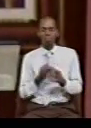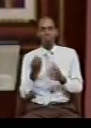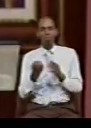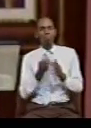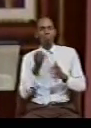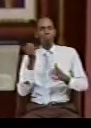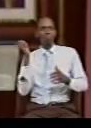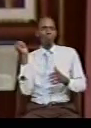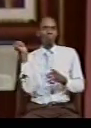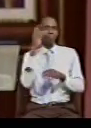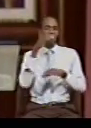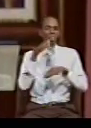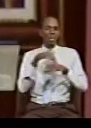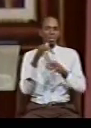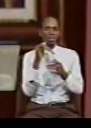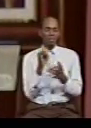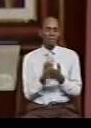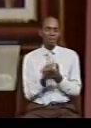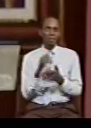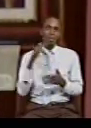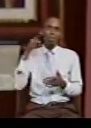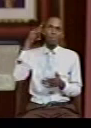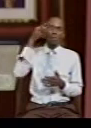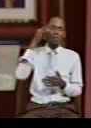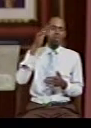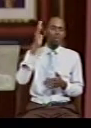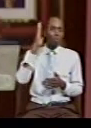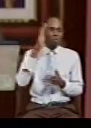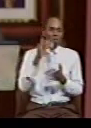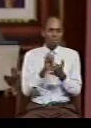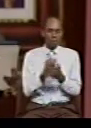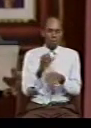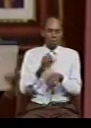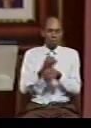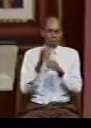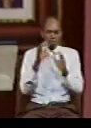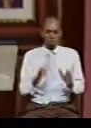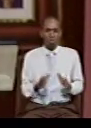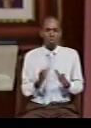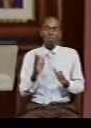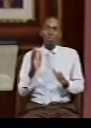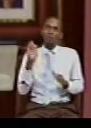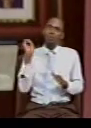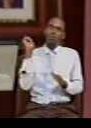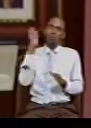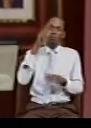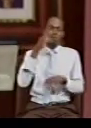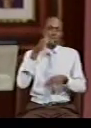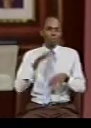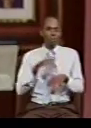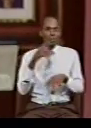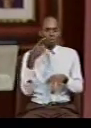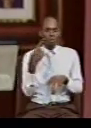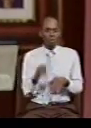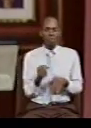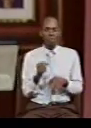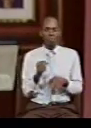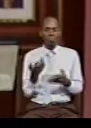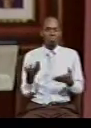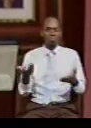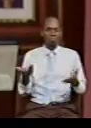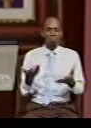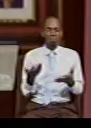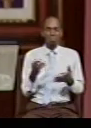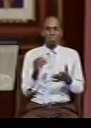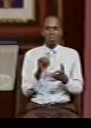aeroplane. Does it reach the aeroplane? As you mount higher from today, every stone they try to throw